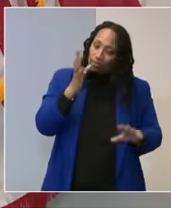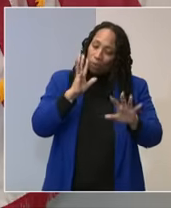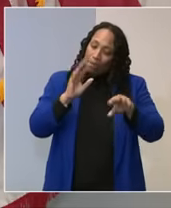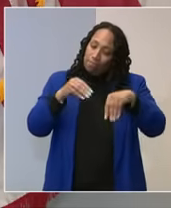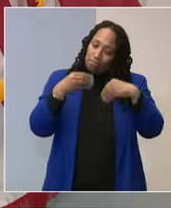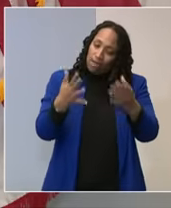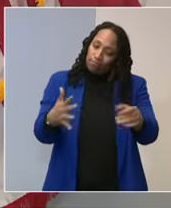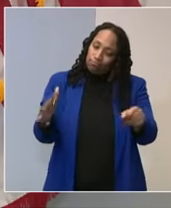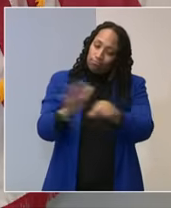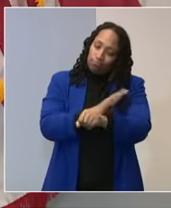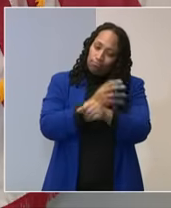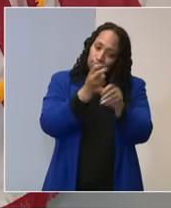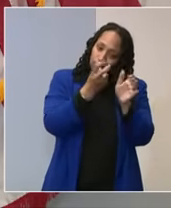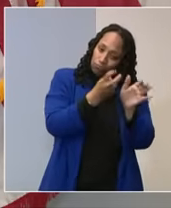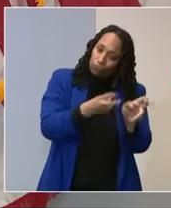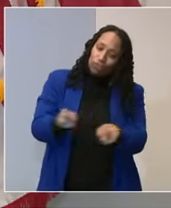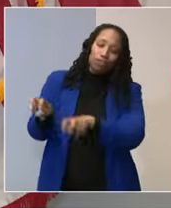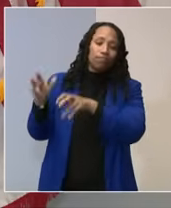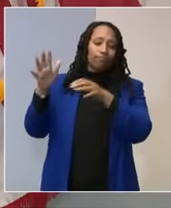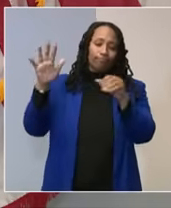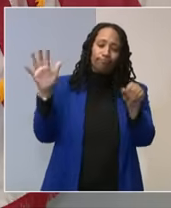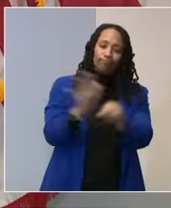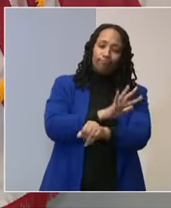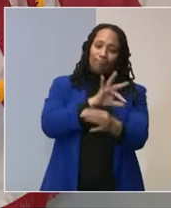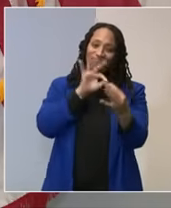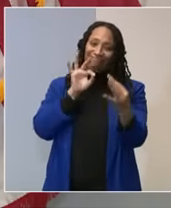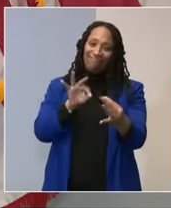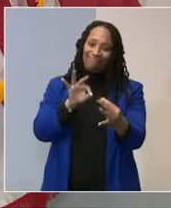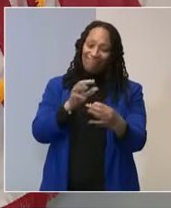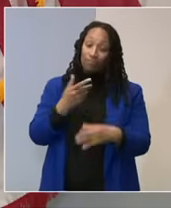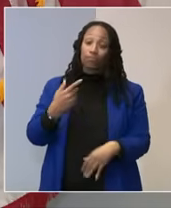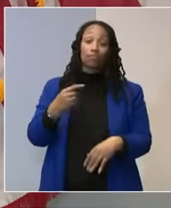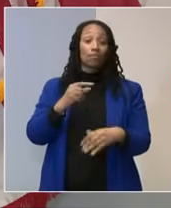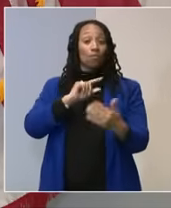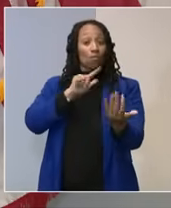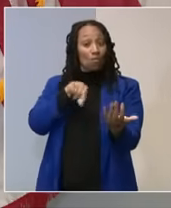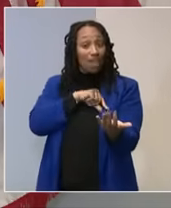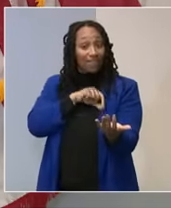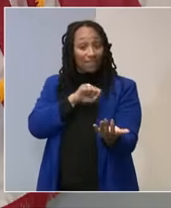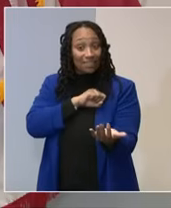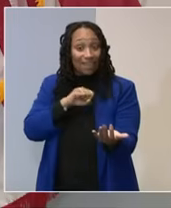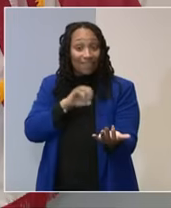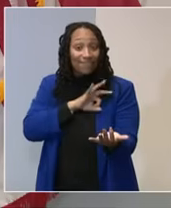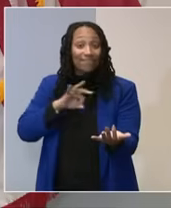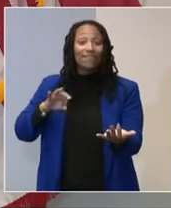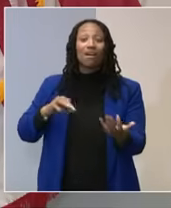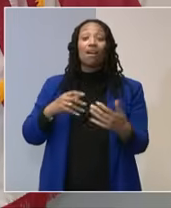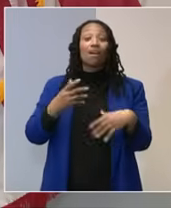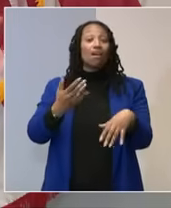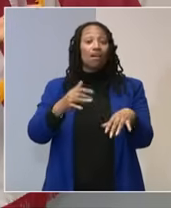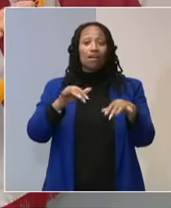great plans, qualified staff that could stay or go,